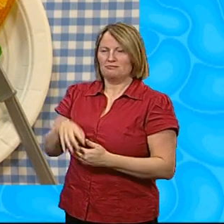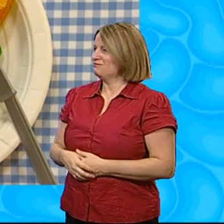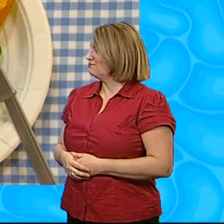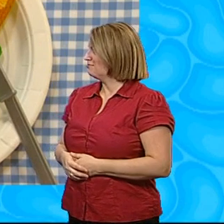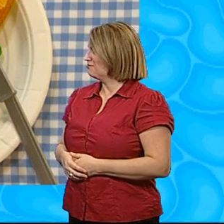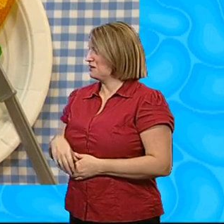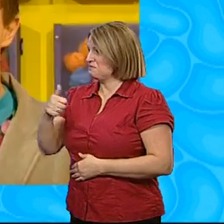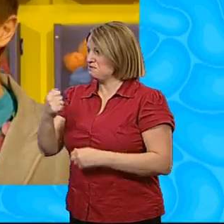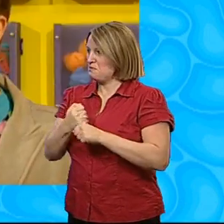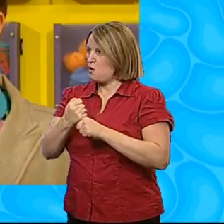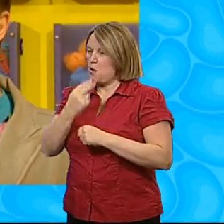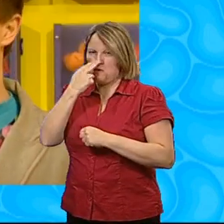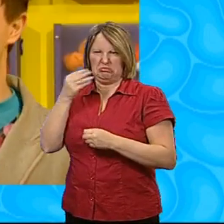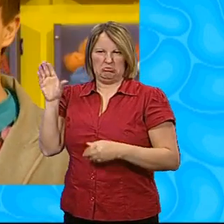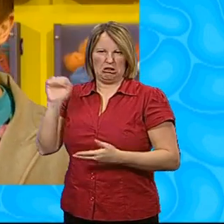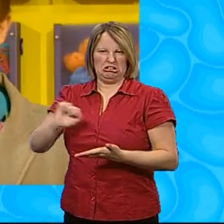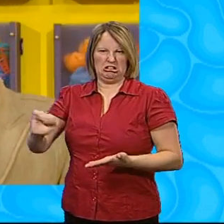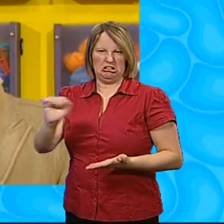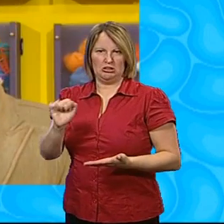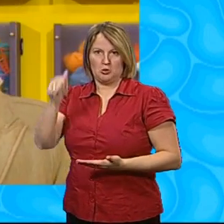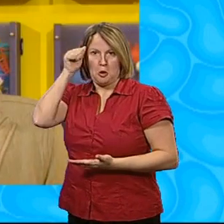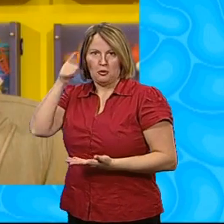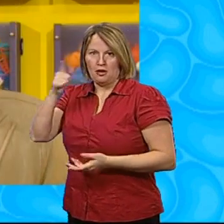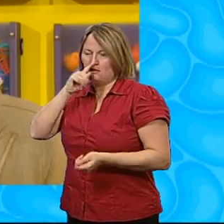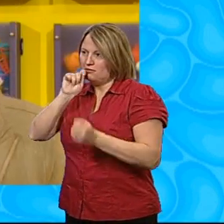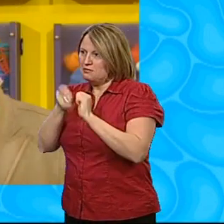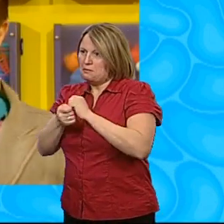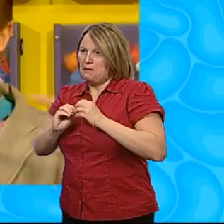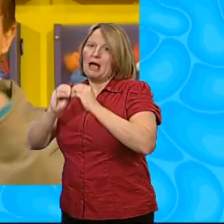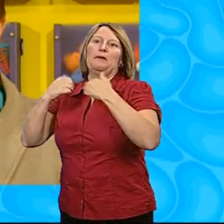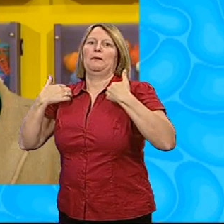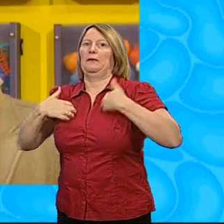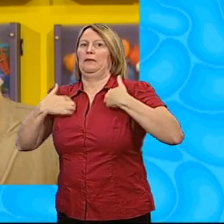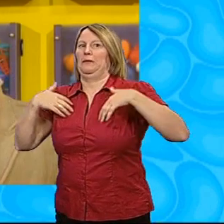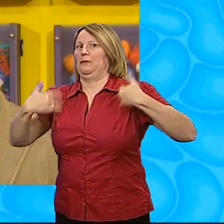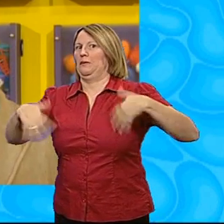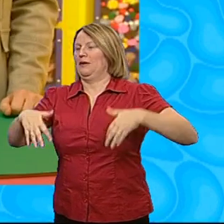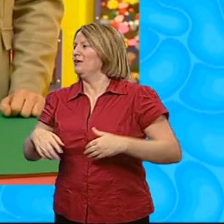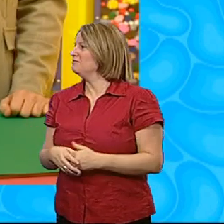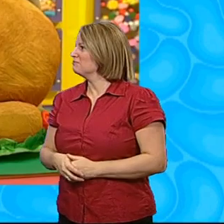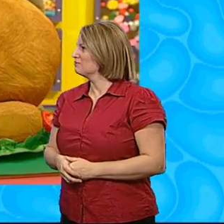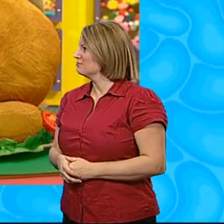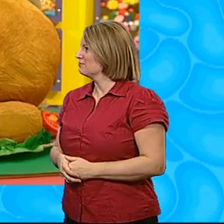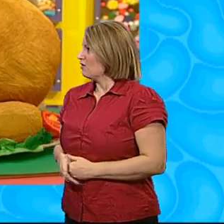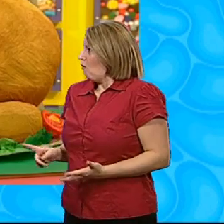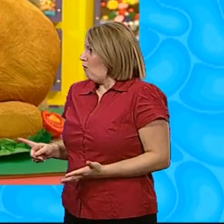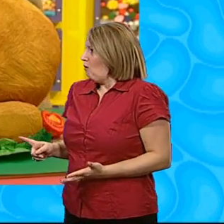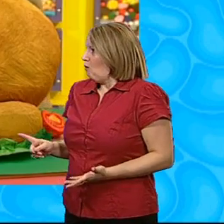the next time you see a boring old sponge, you'll know you can turn it into something far more interesting.